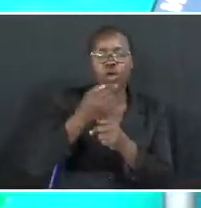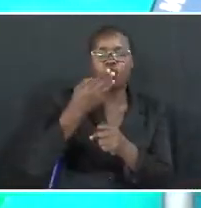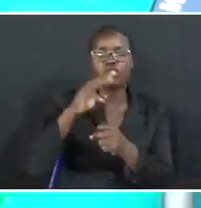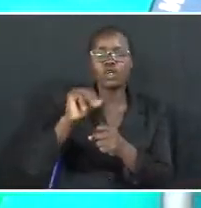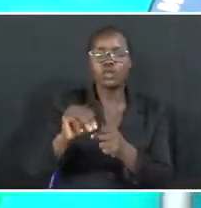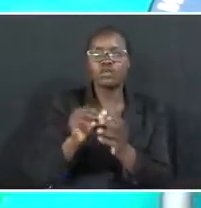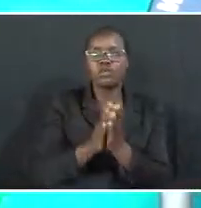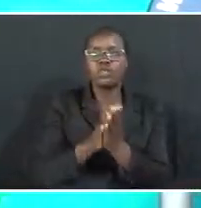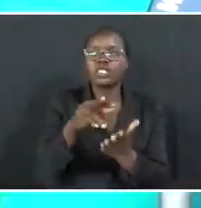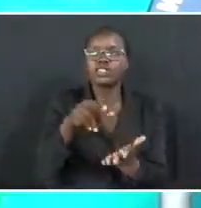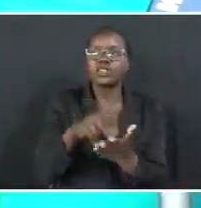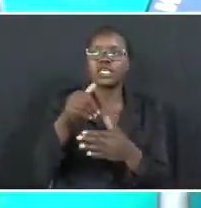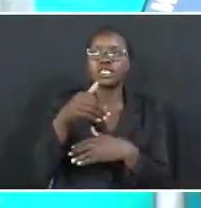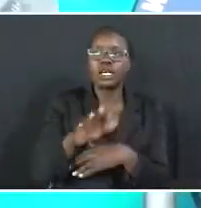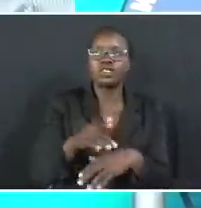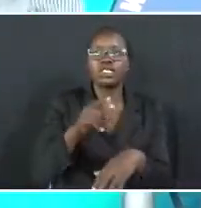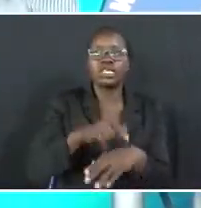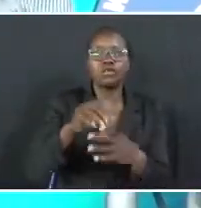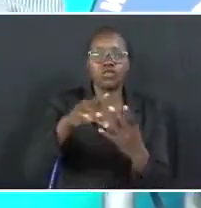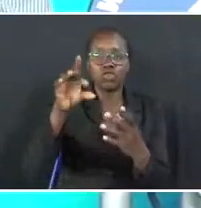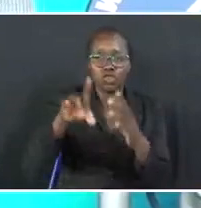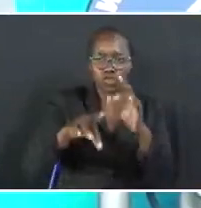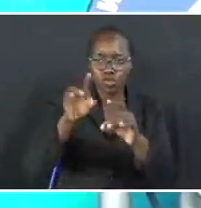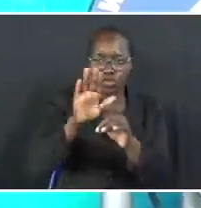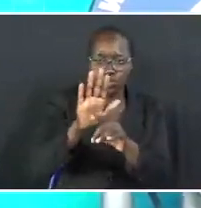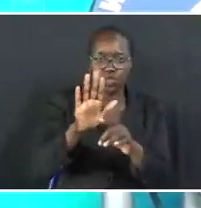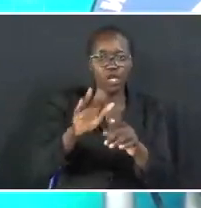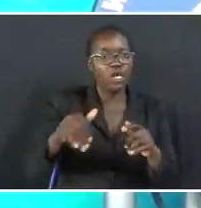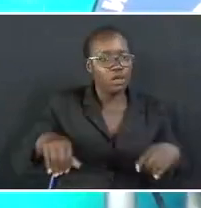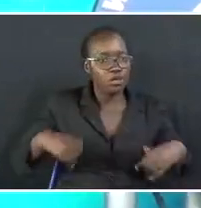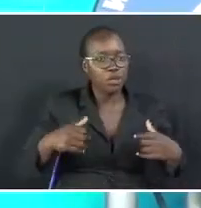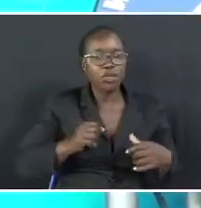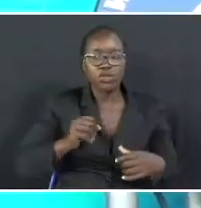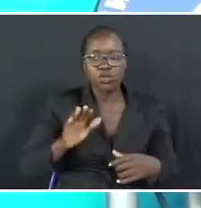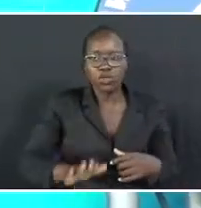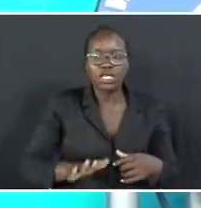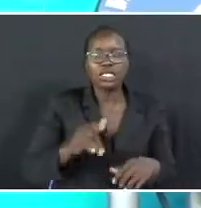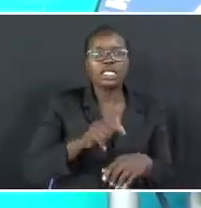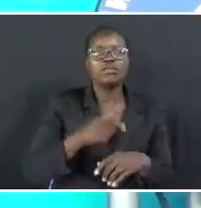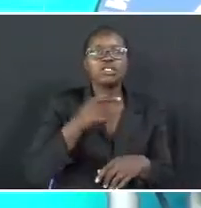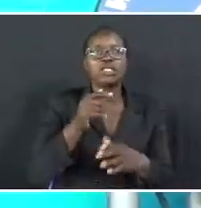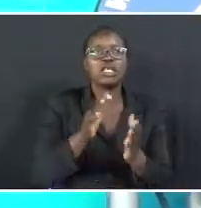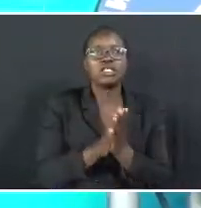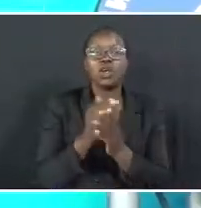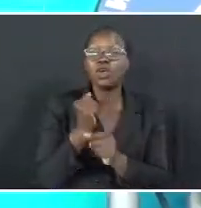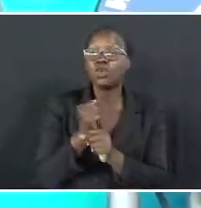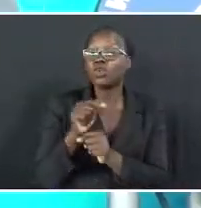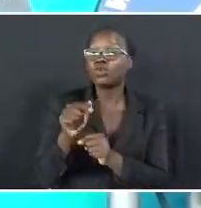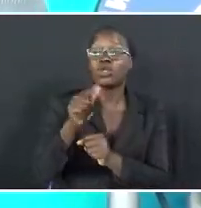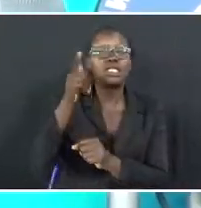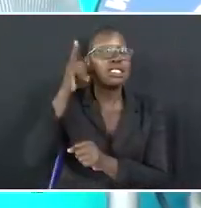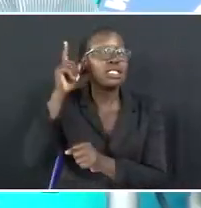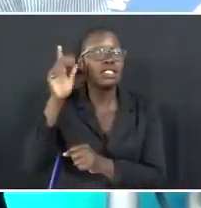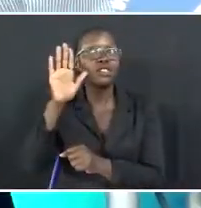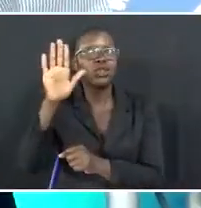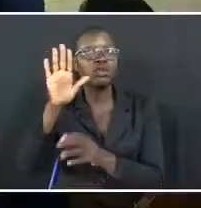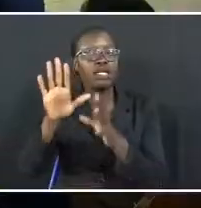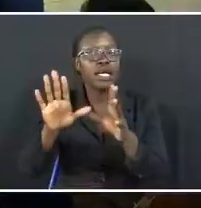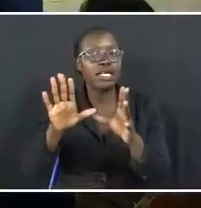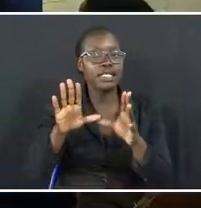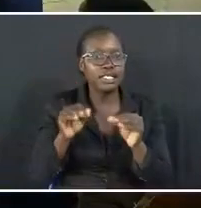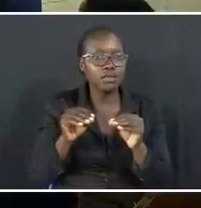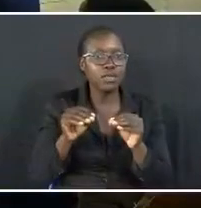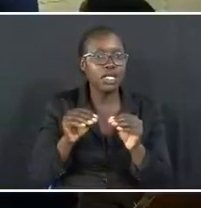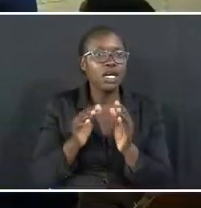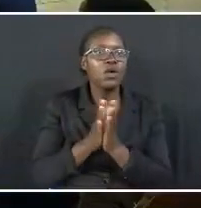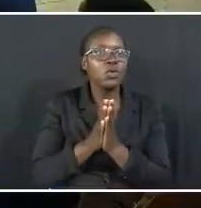it your purpose to stand out. When he chooses you, be proud. Be a proud daughter. When he says that you're going to do this, listen to him and accept. Let us